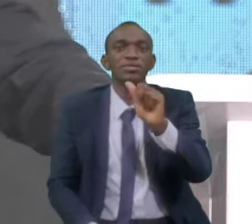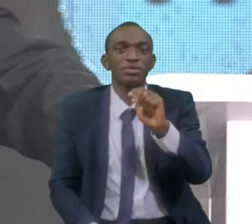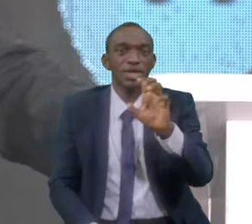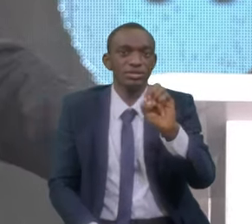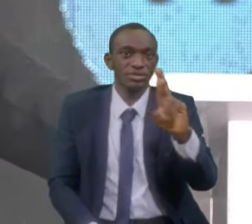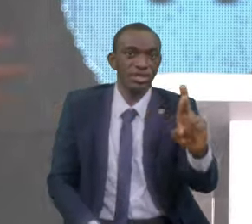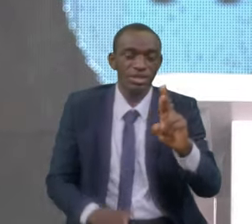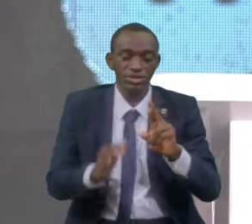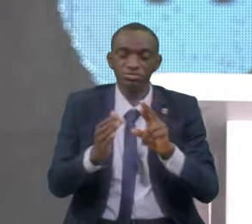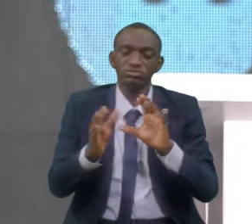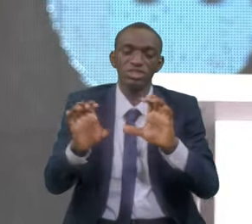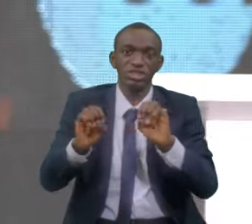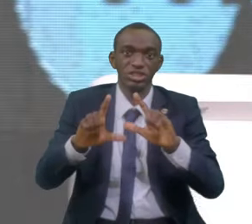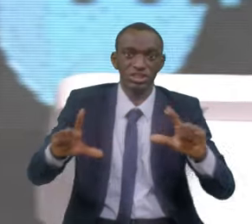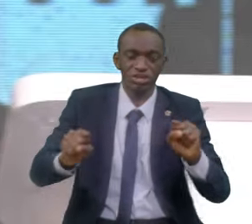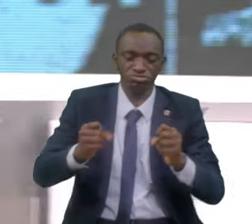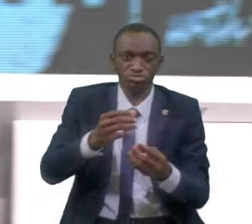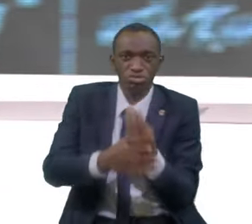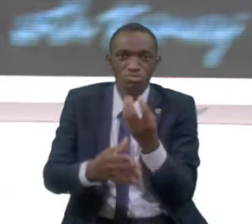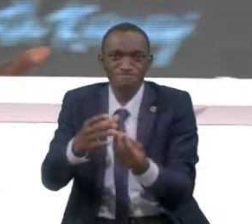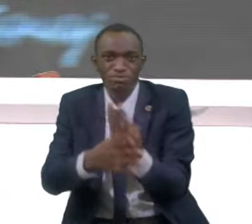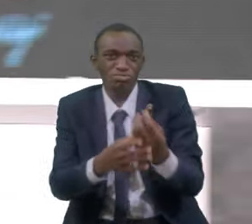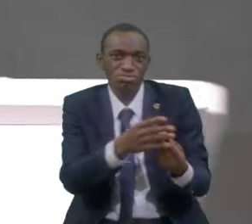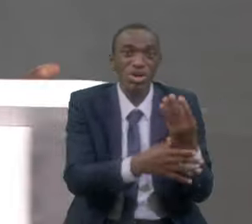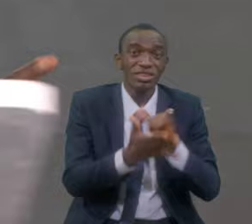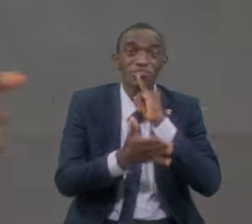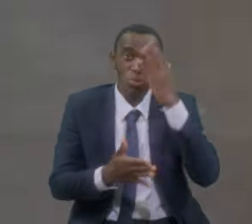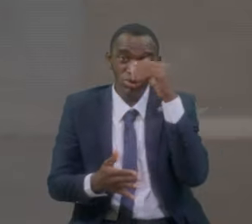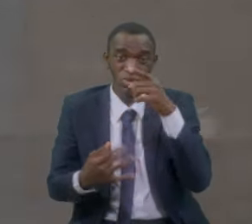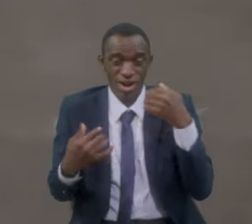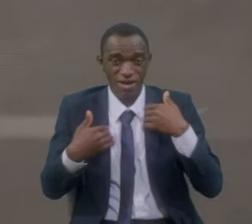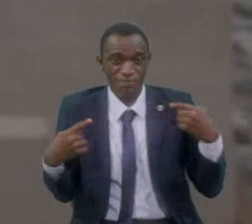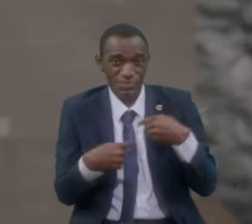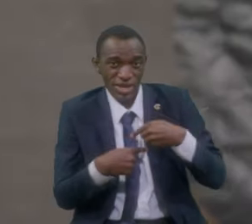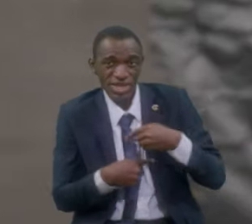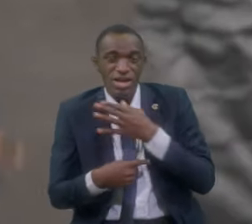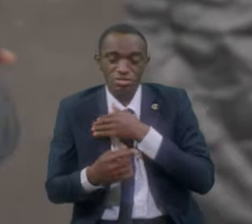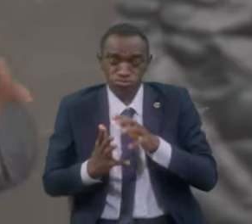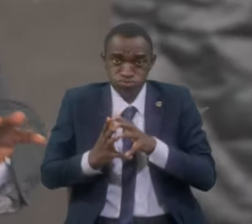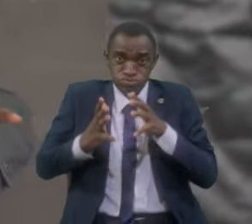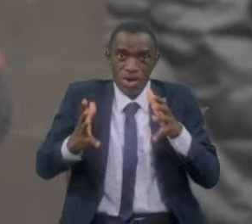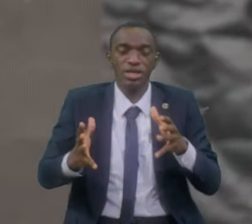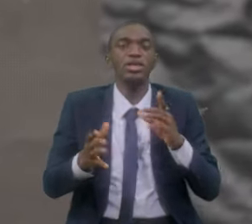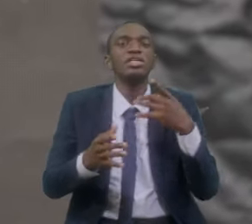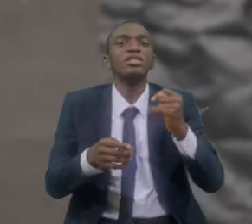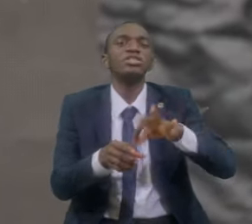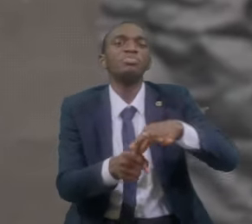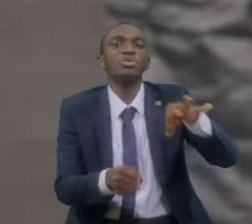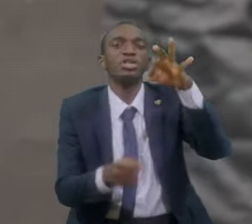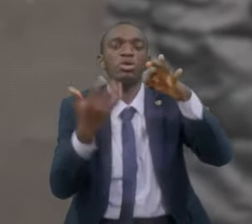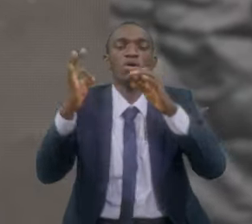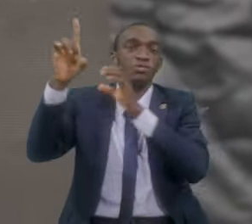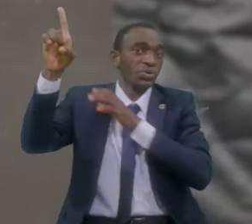why you have that swelling, that's why you have that pain. And the Spirit of Christ that raised